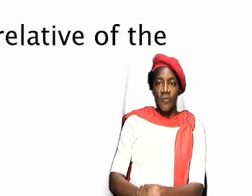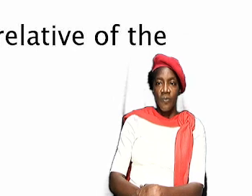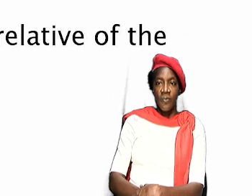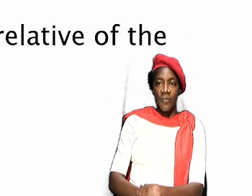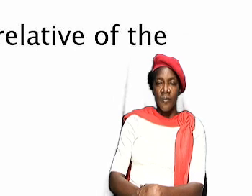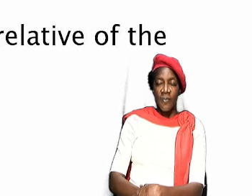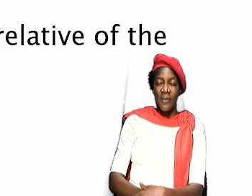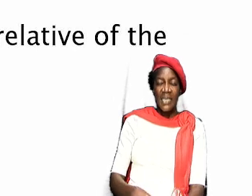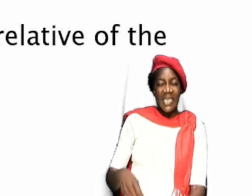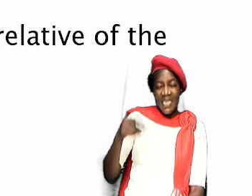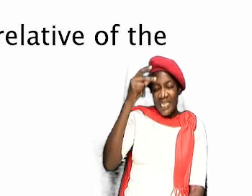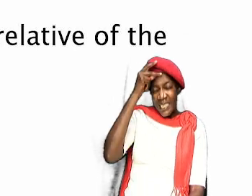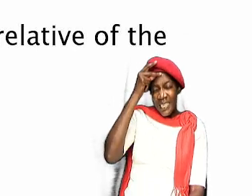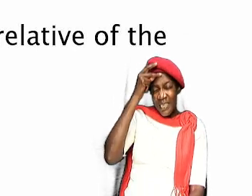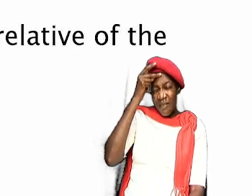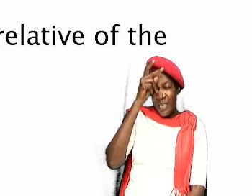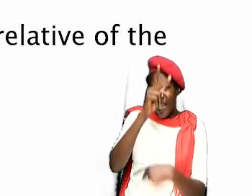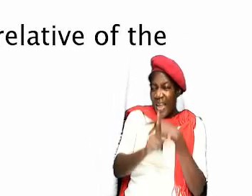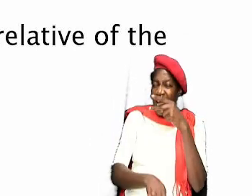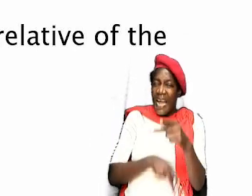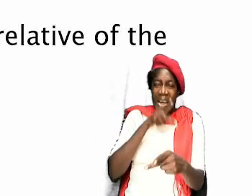David was also kind-hearted.